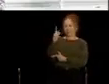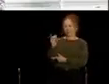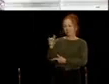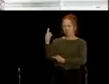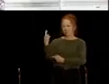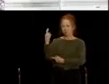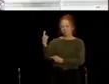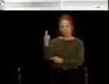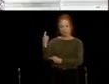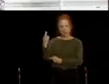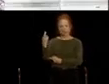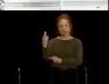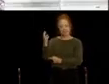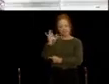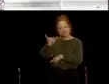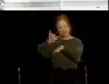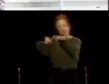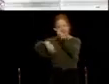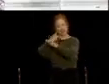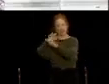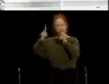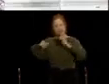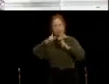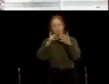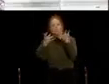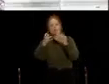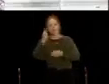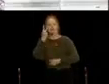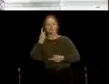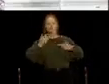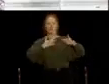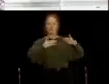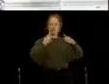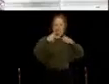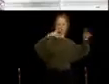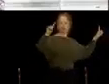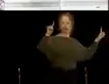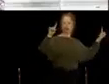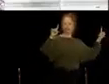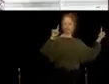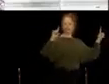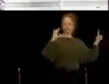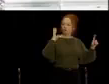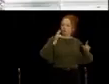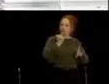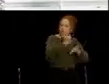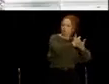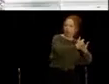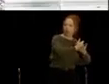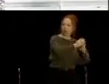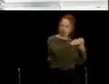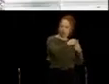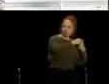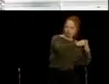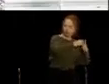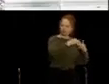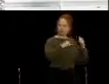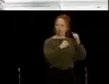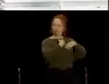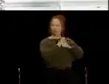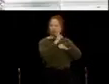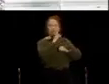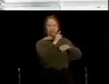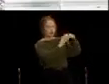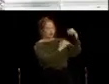who just want to see me succeed and will do whatever it takes to make sure that I'm comfortable and I'm safe and